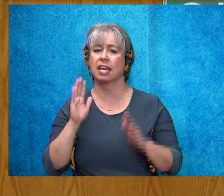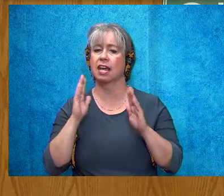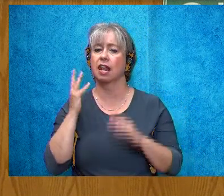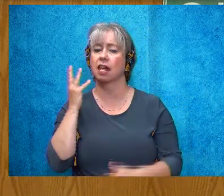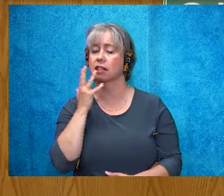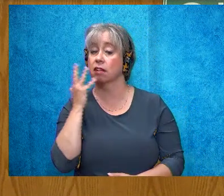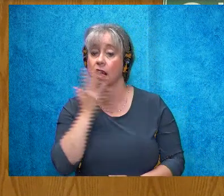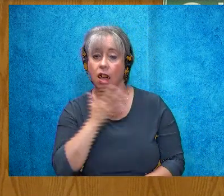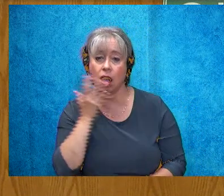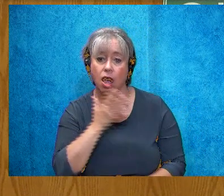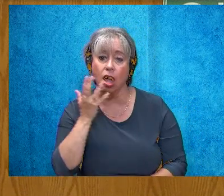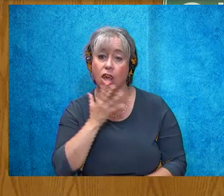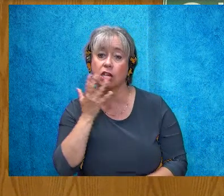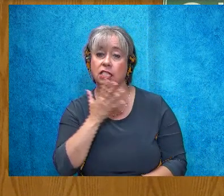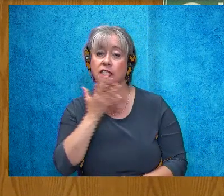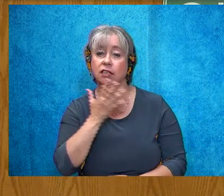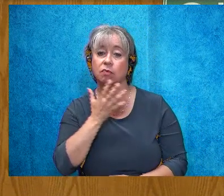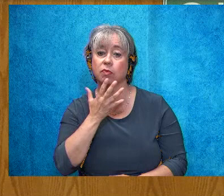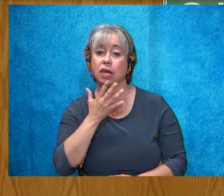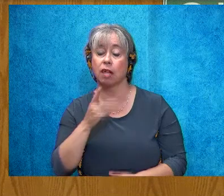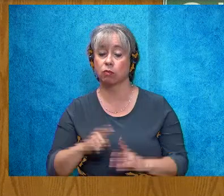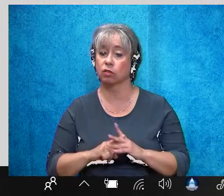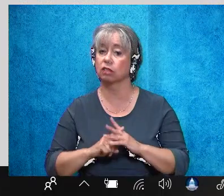media on there for you. I'm going to launch it.